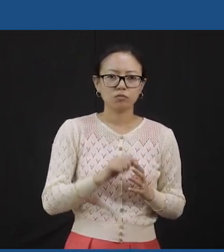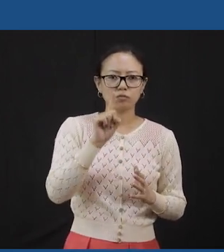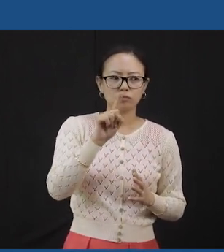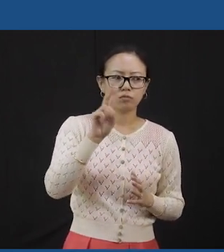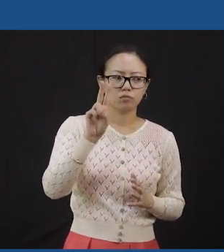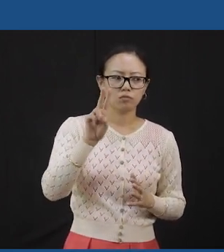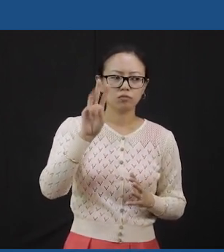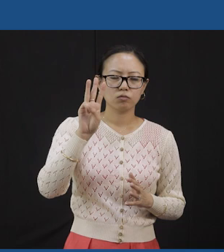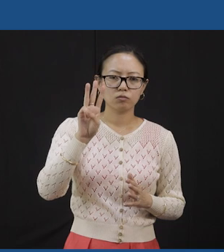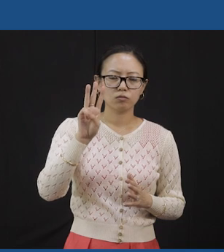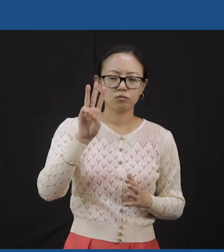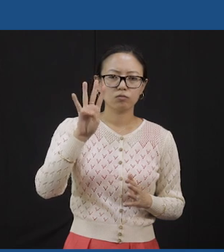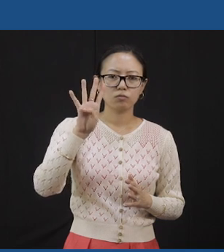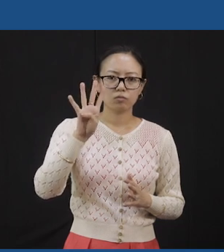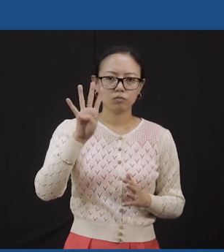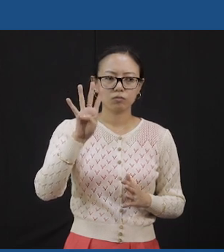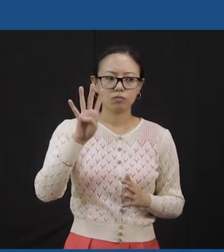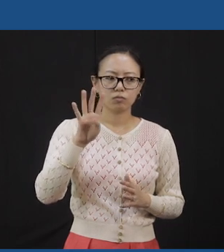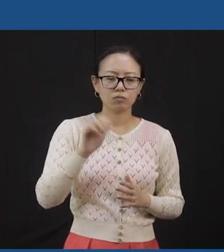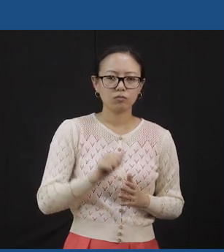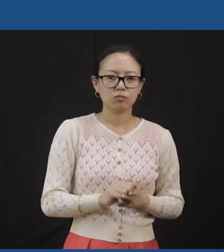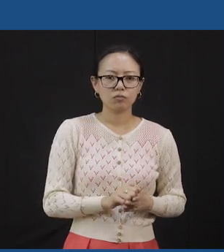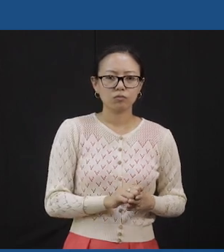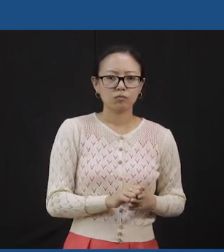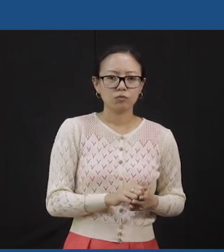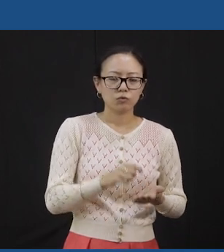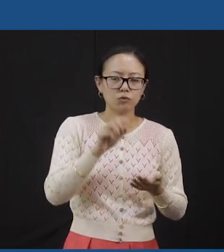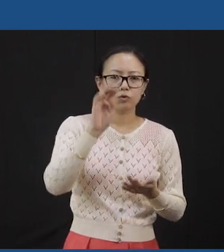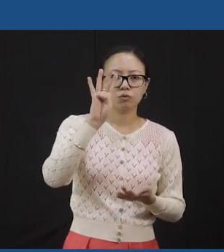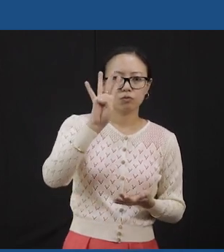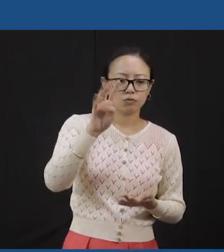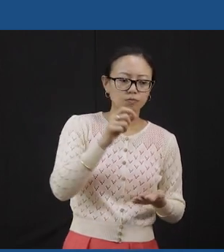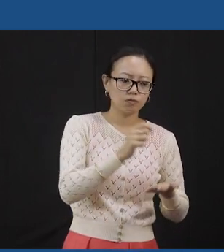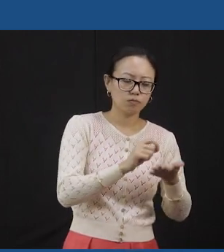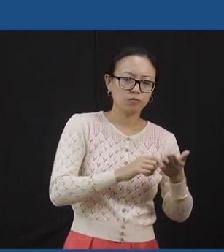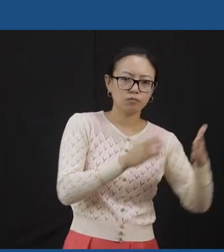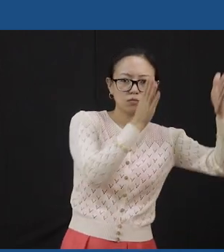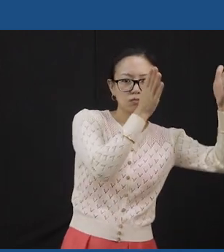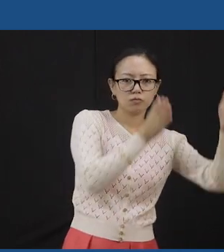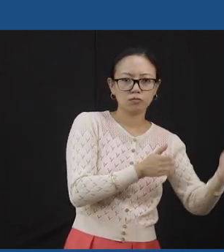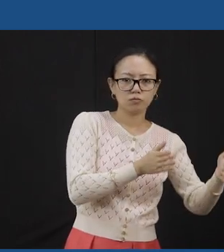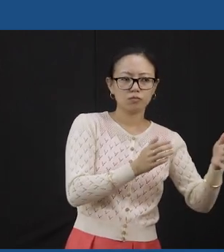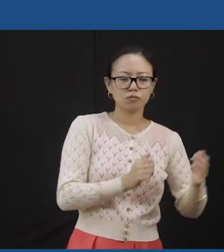2, 3, and 4. Okay,